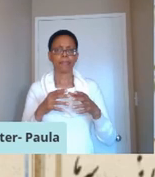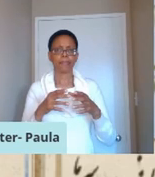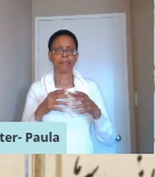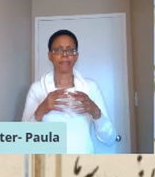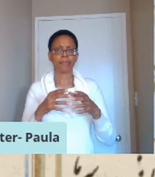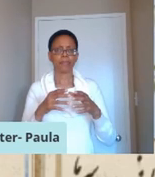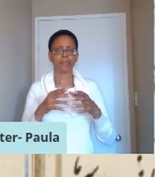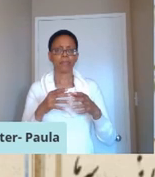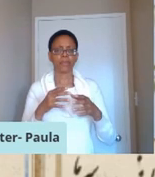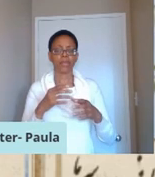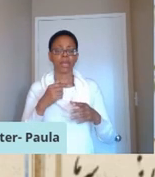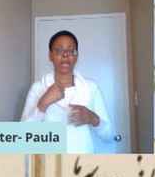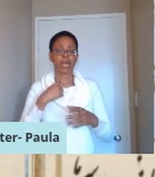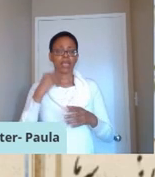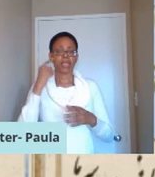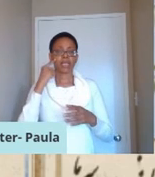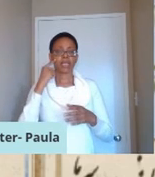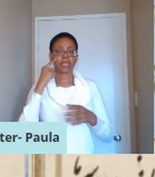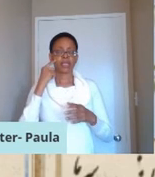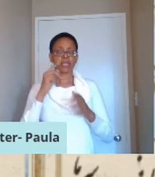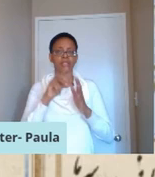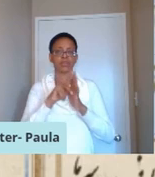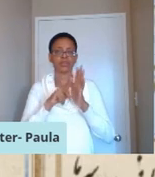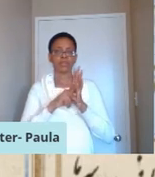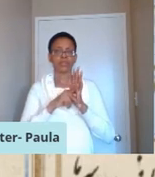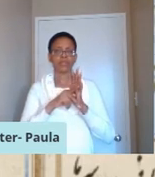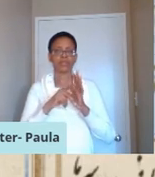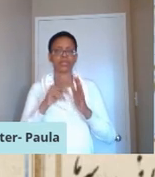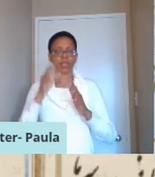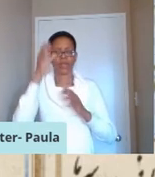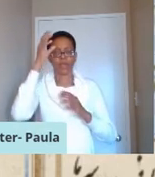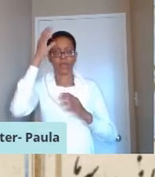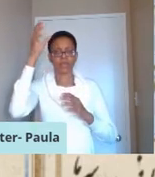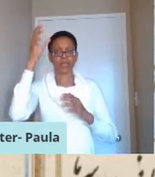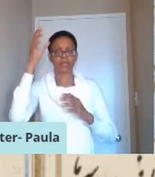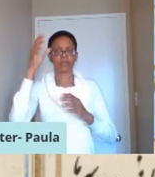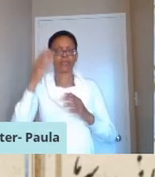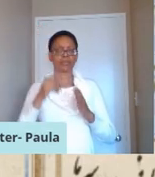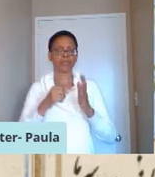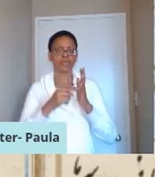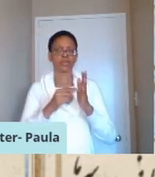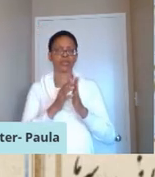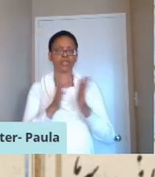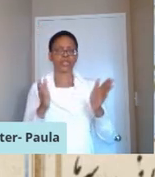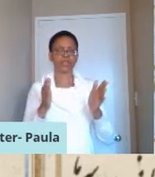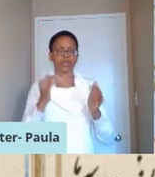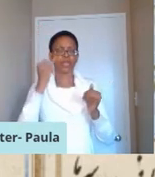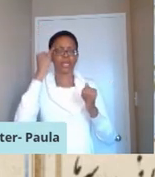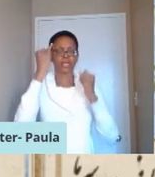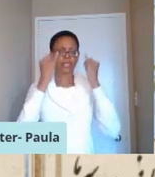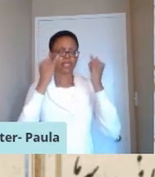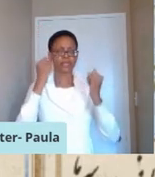I personally think that these principles and concepts outline the general framework for us today, including